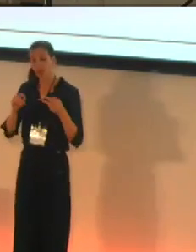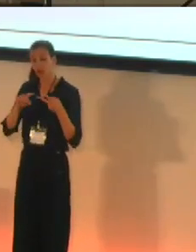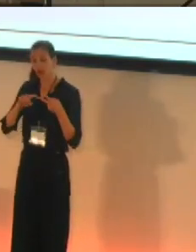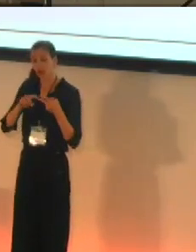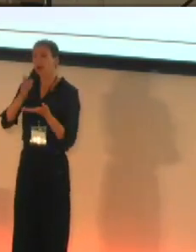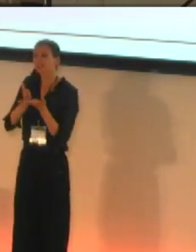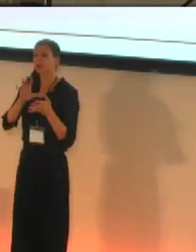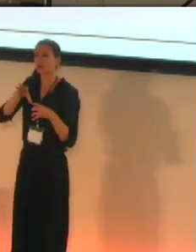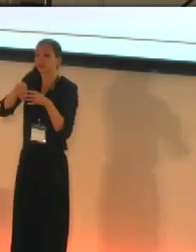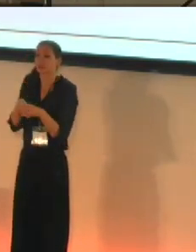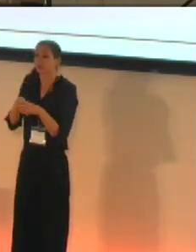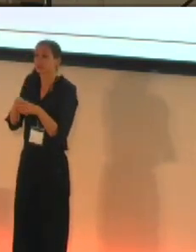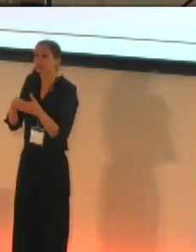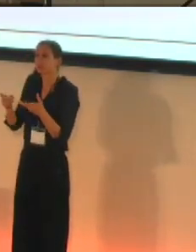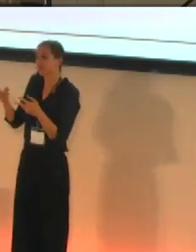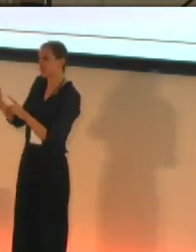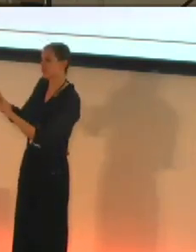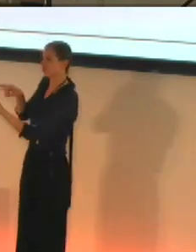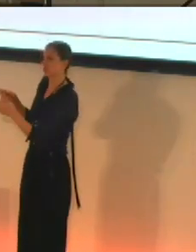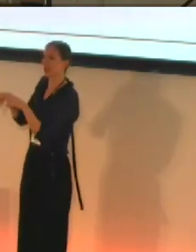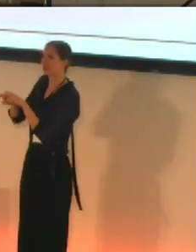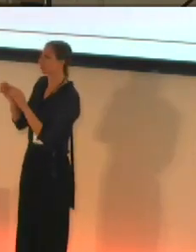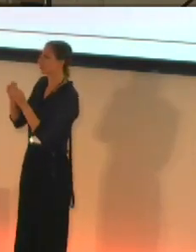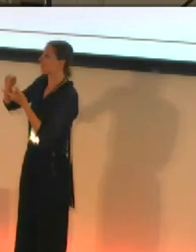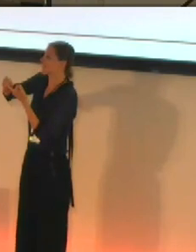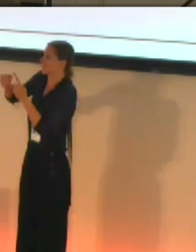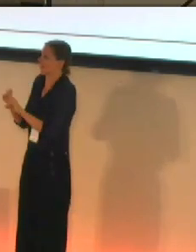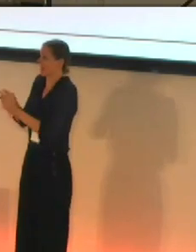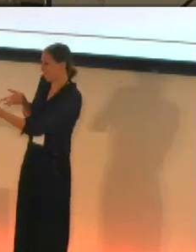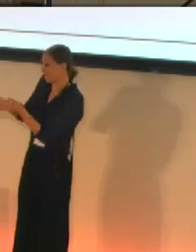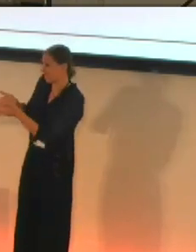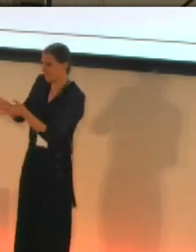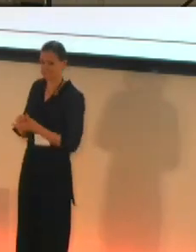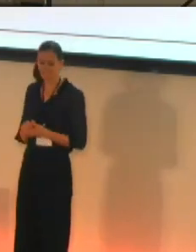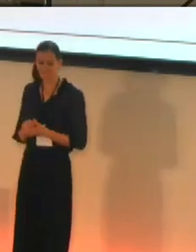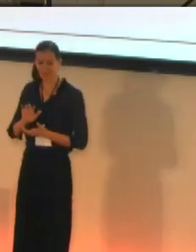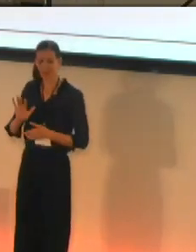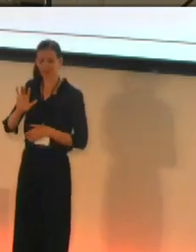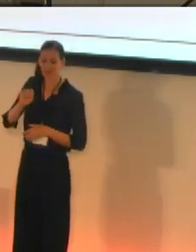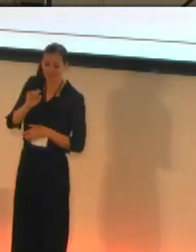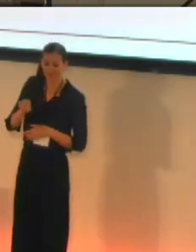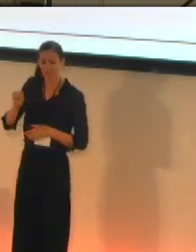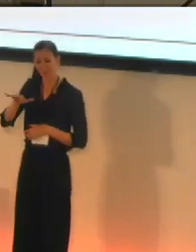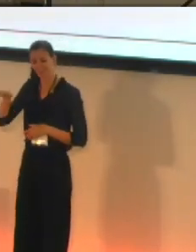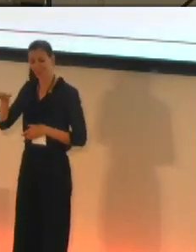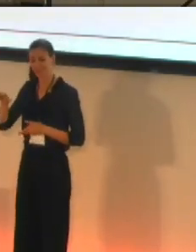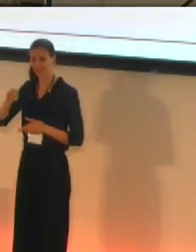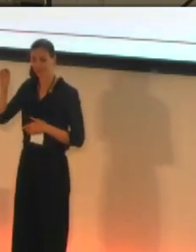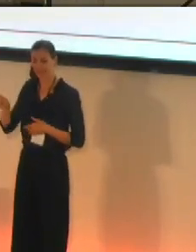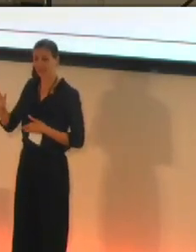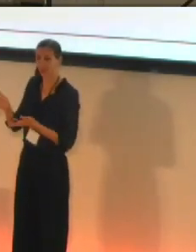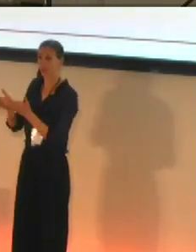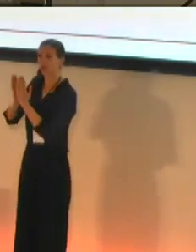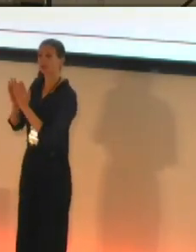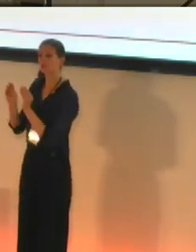very personal level. In fact, 20 to 55% of their requests were very friendly or respectful or apologetic or